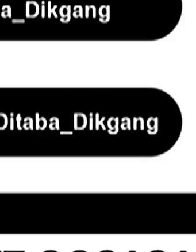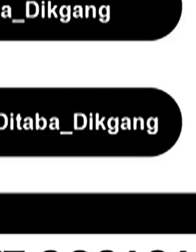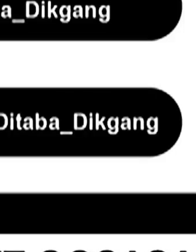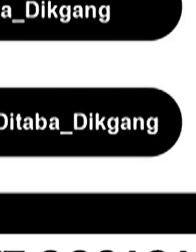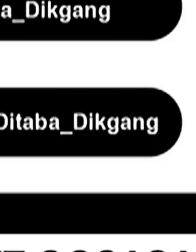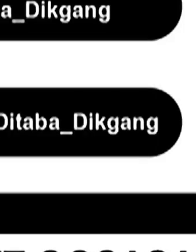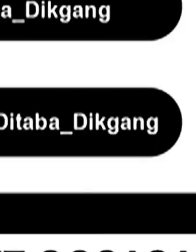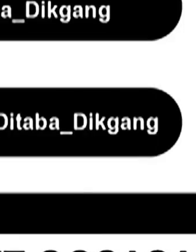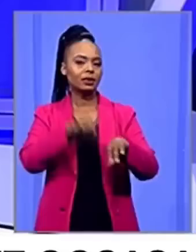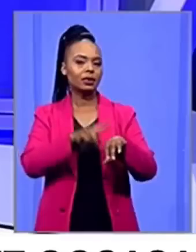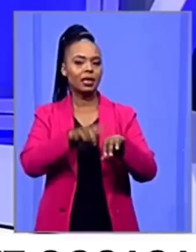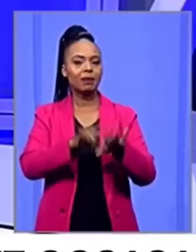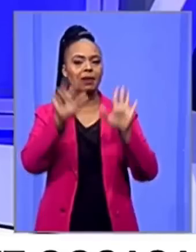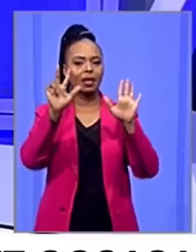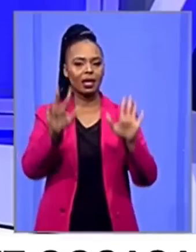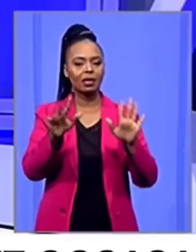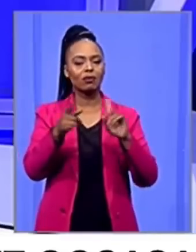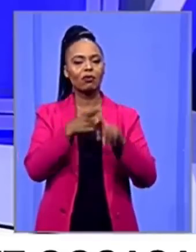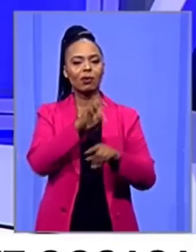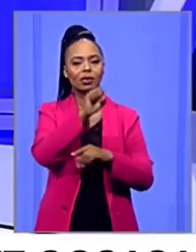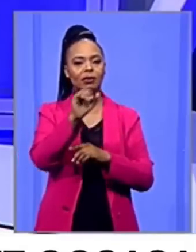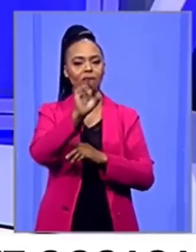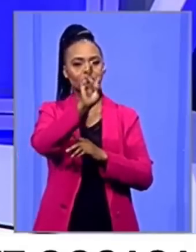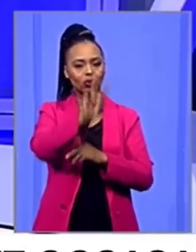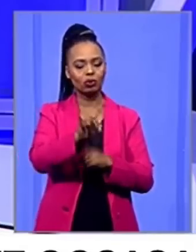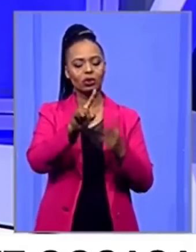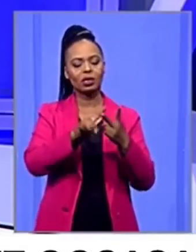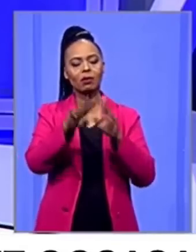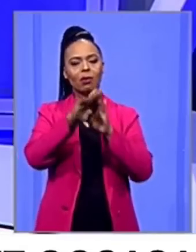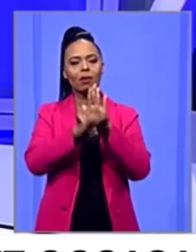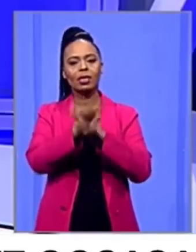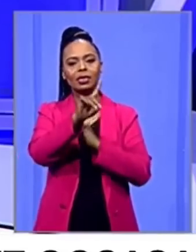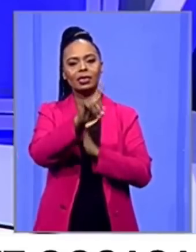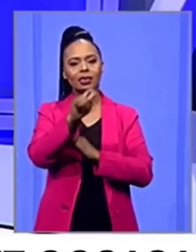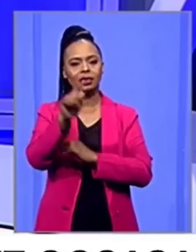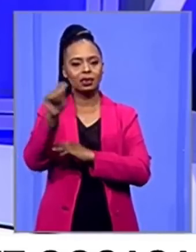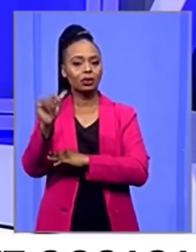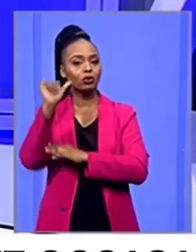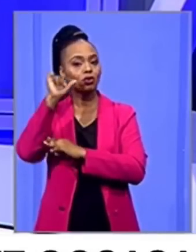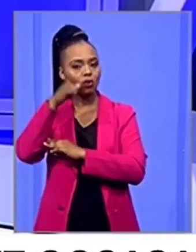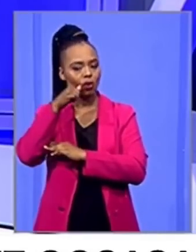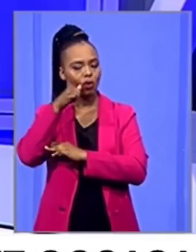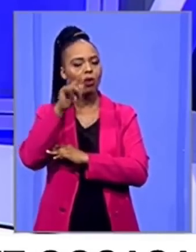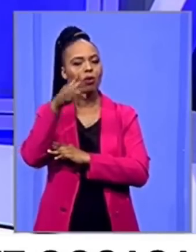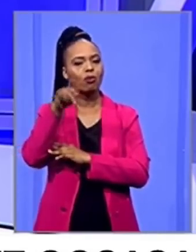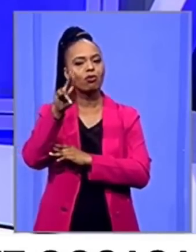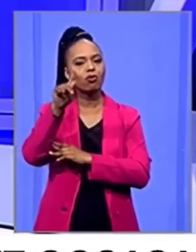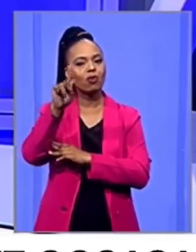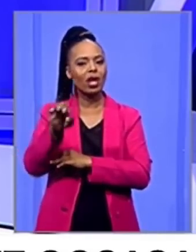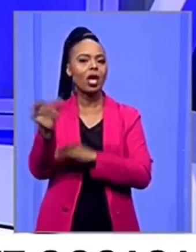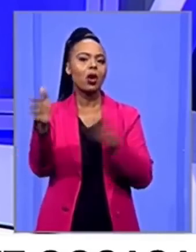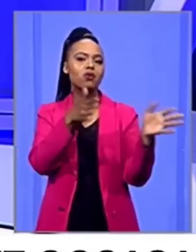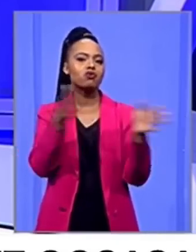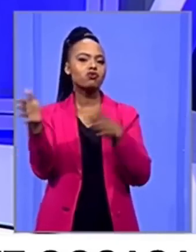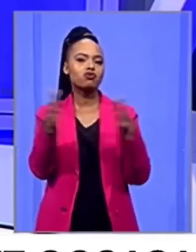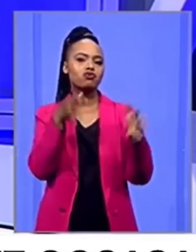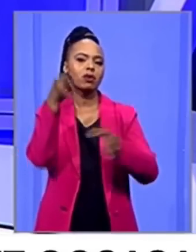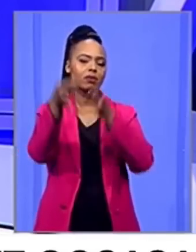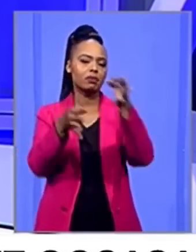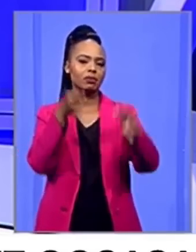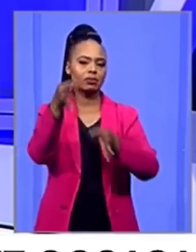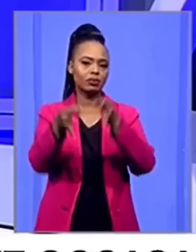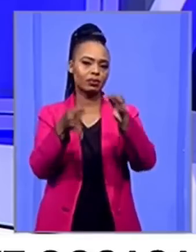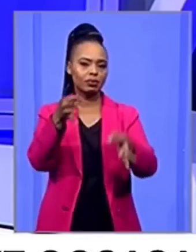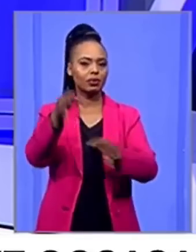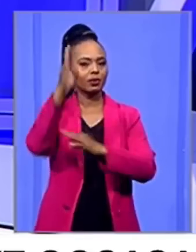tšona ka iri ya seswai mo go SABC 2 le go DTT go SASA. Pule Rakgwathe o latela ka kakanyo ya maemo